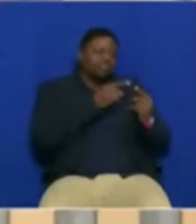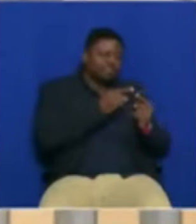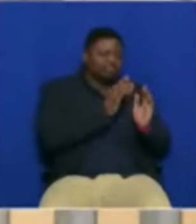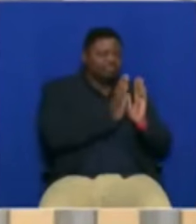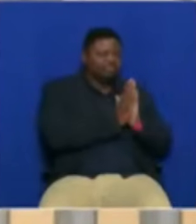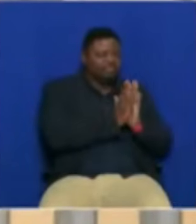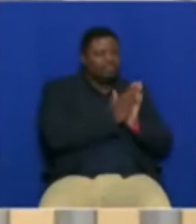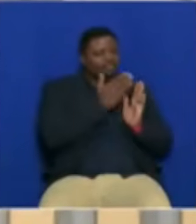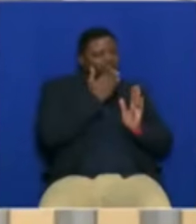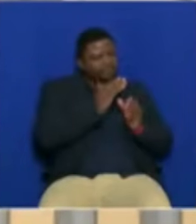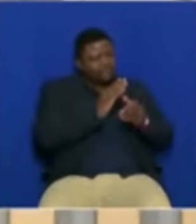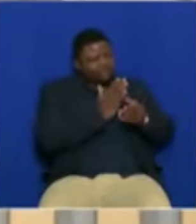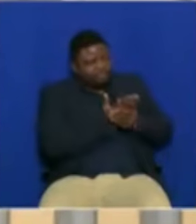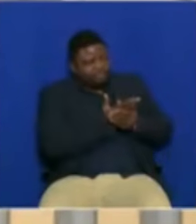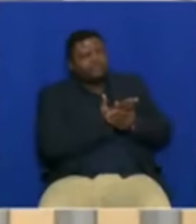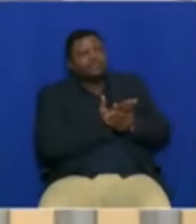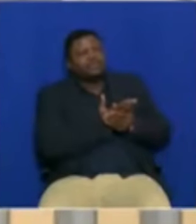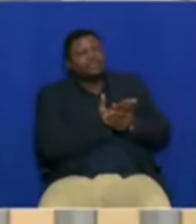6th,